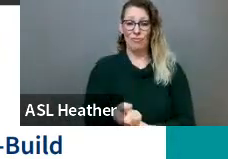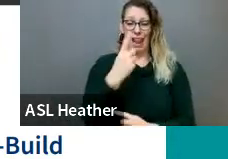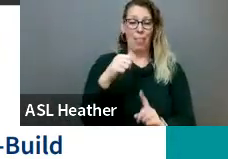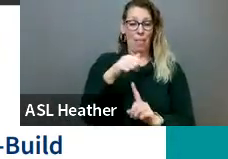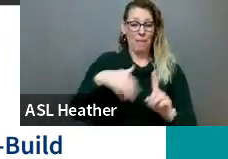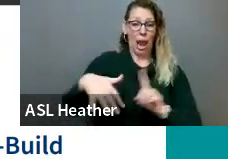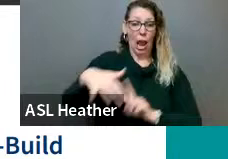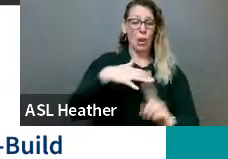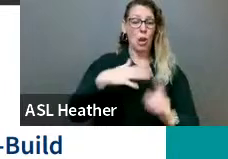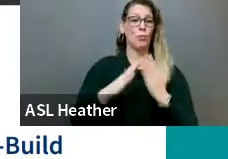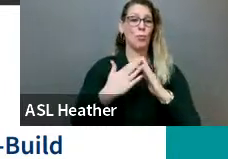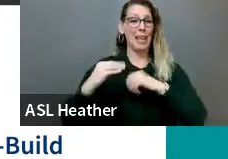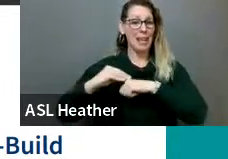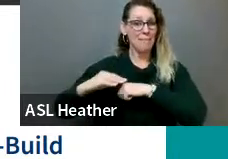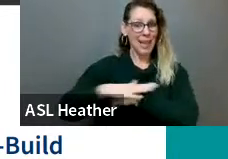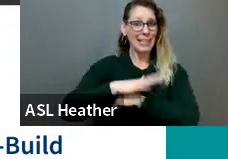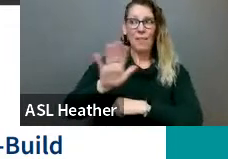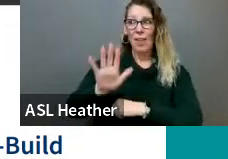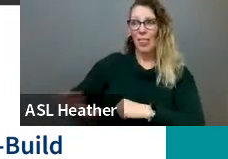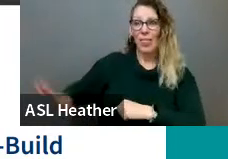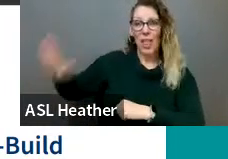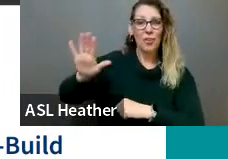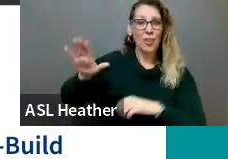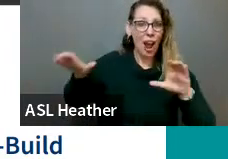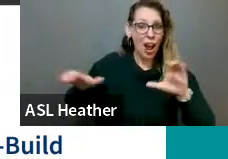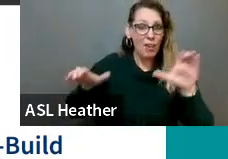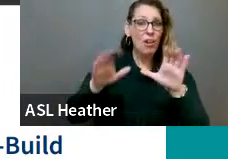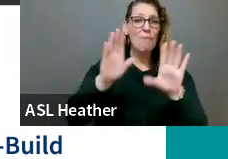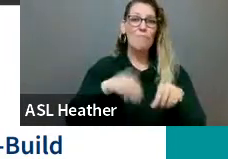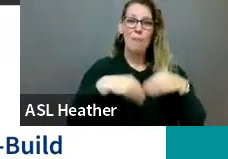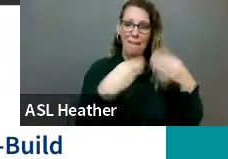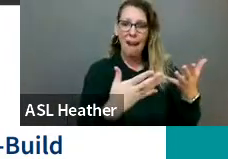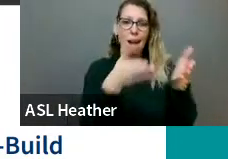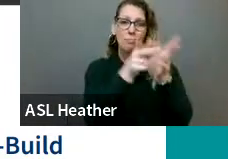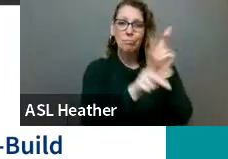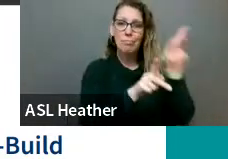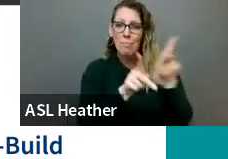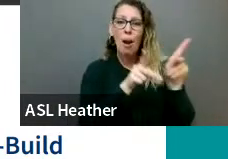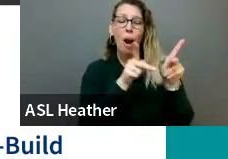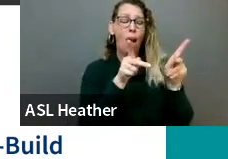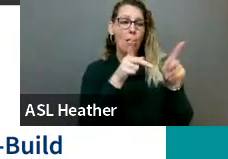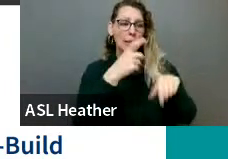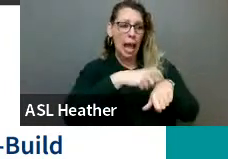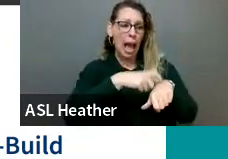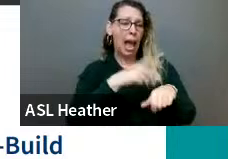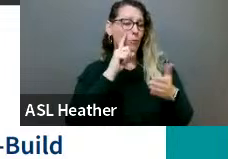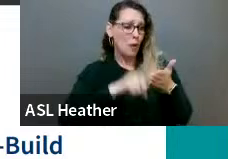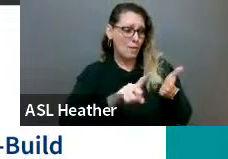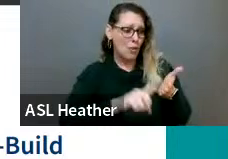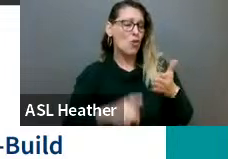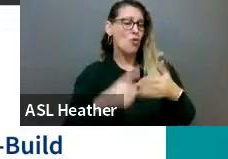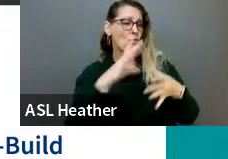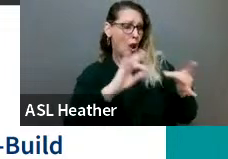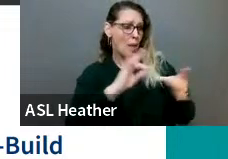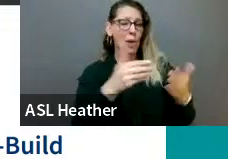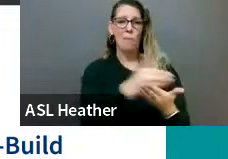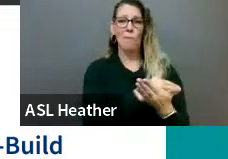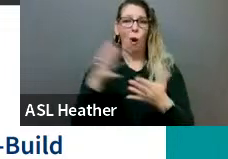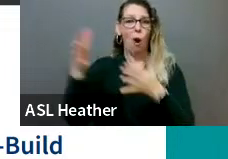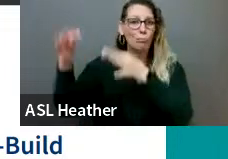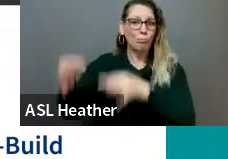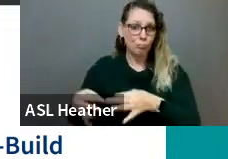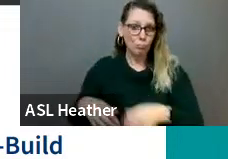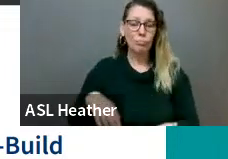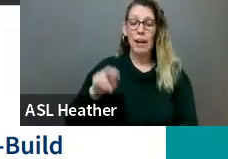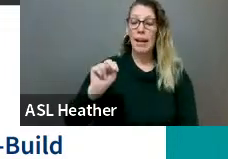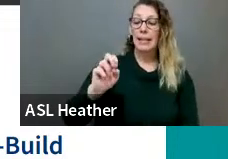community impacts of their actions, and that they provide the public an opportunity to review and comment before making a decision. NEPA